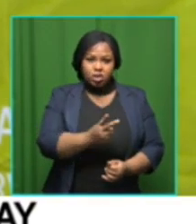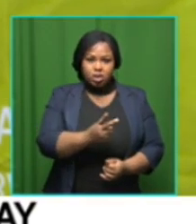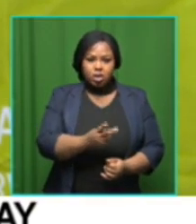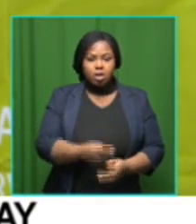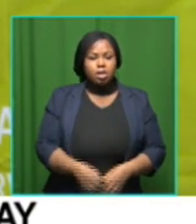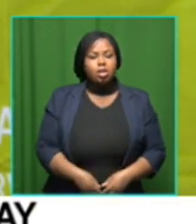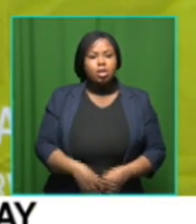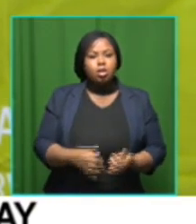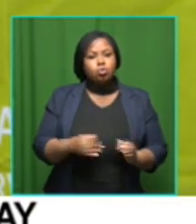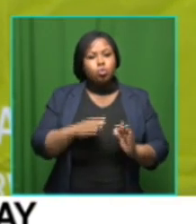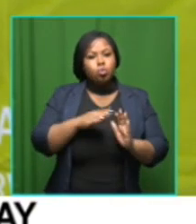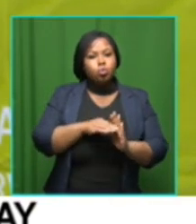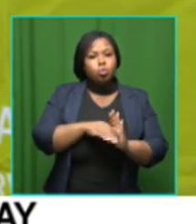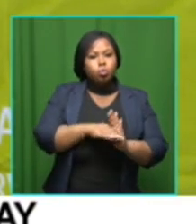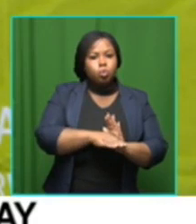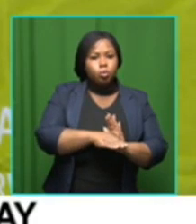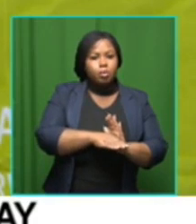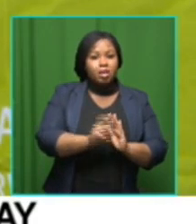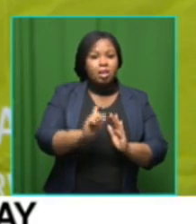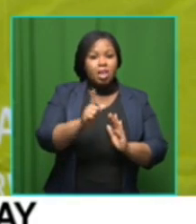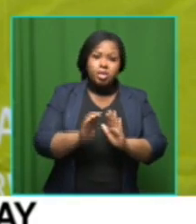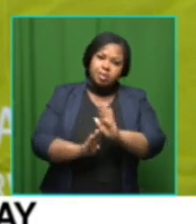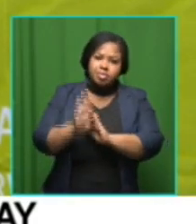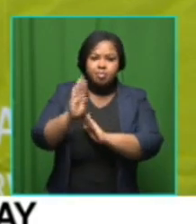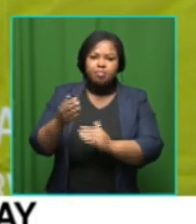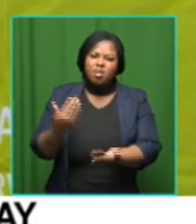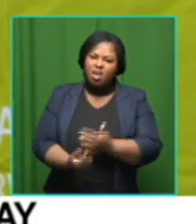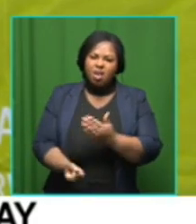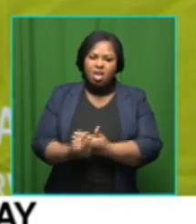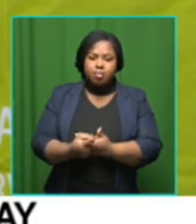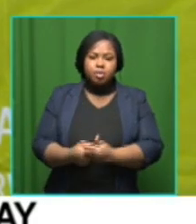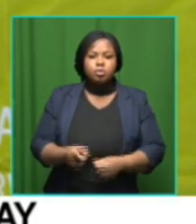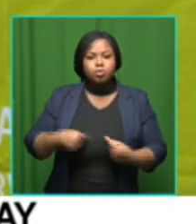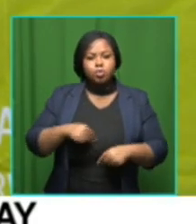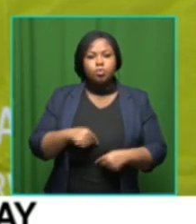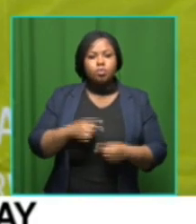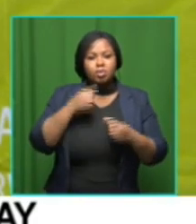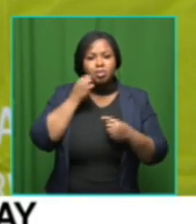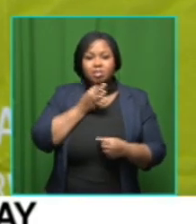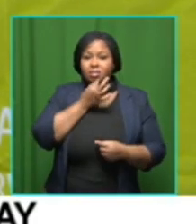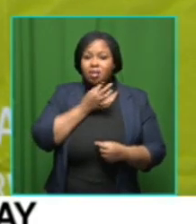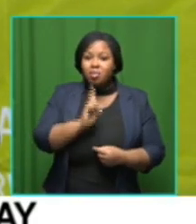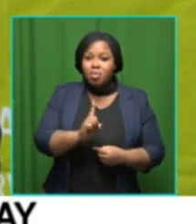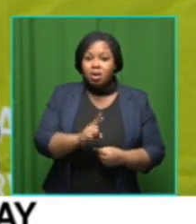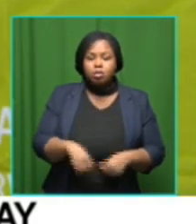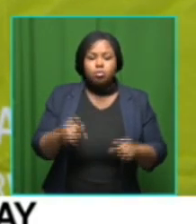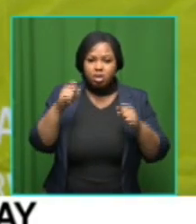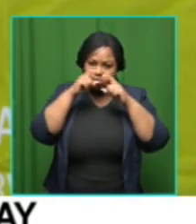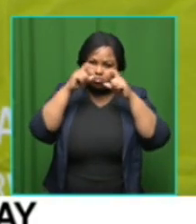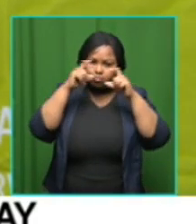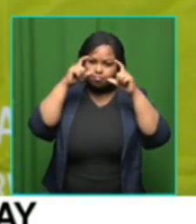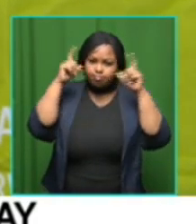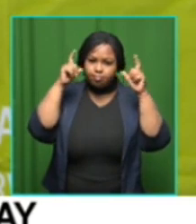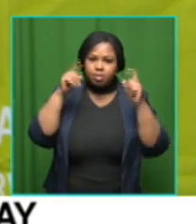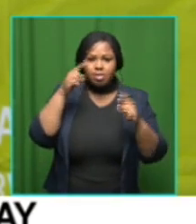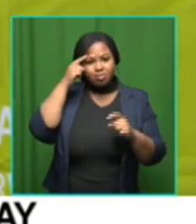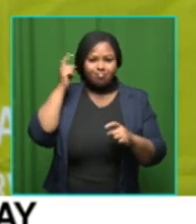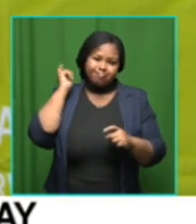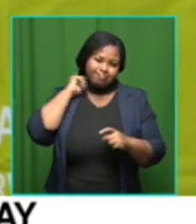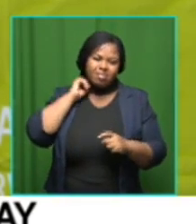reversed. And so we're just saying there must be alertness, vigilance amongst our people. Not